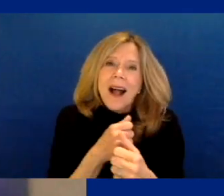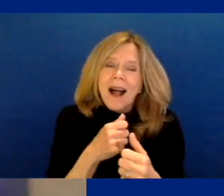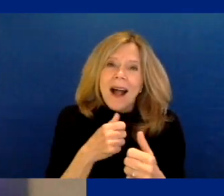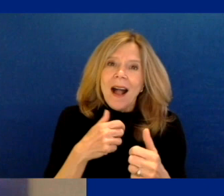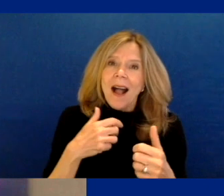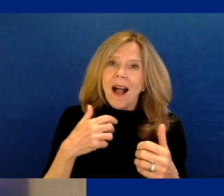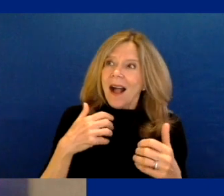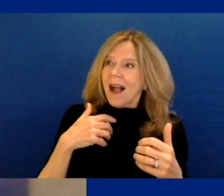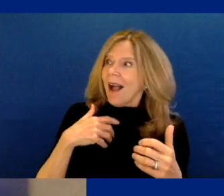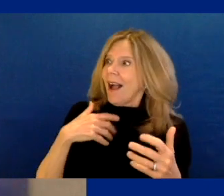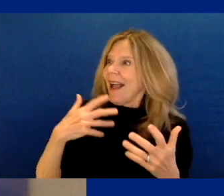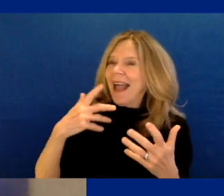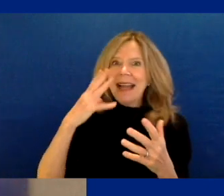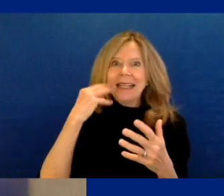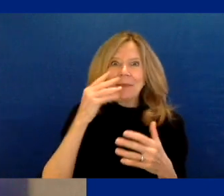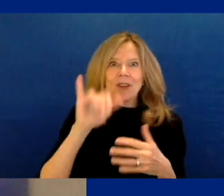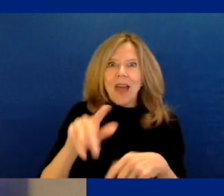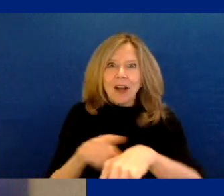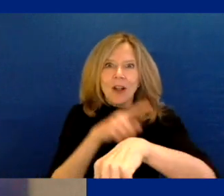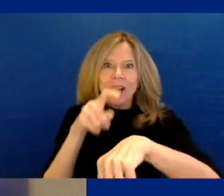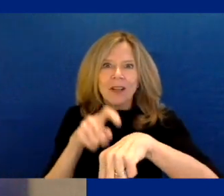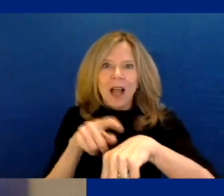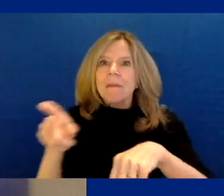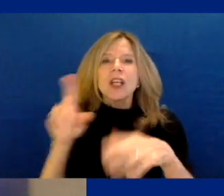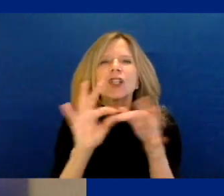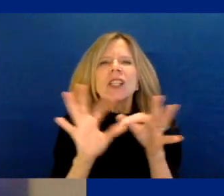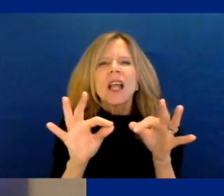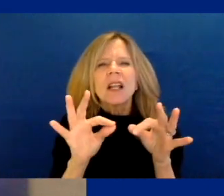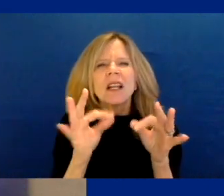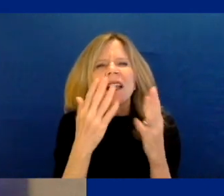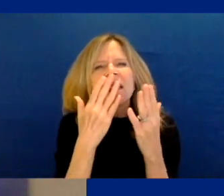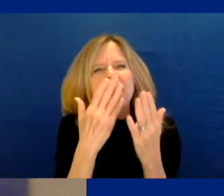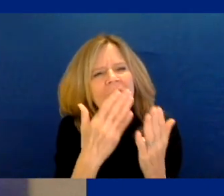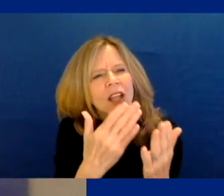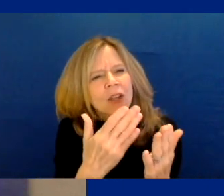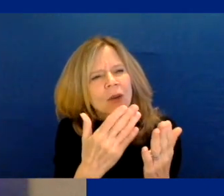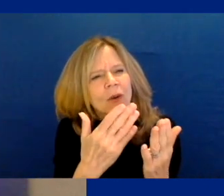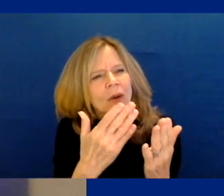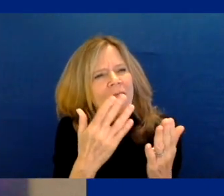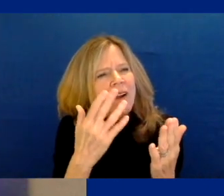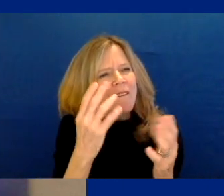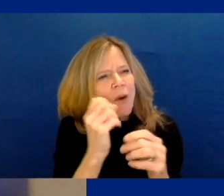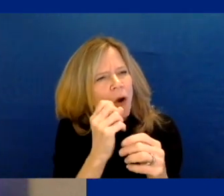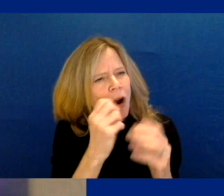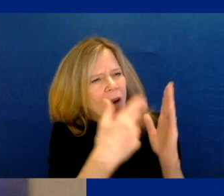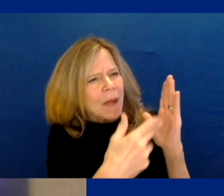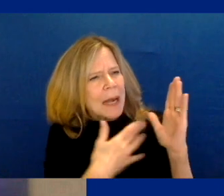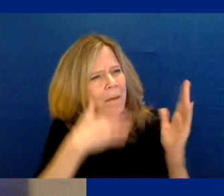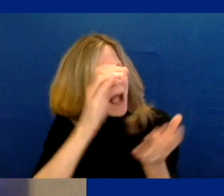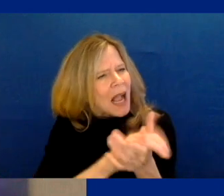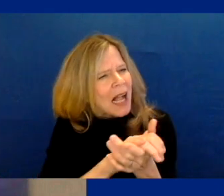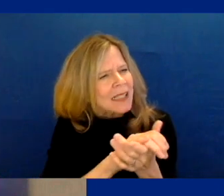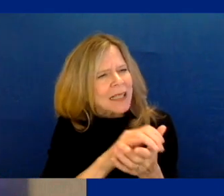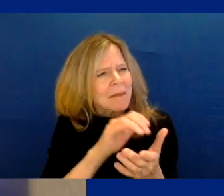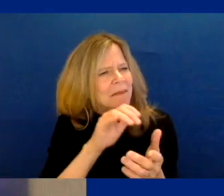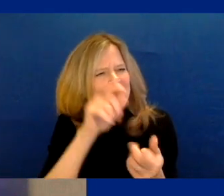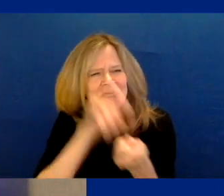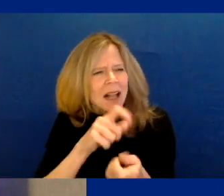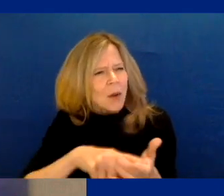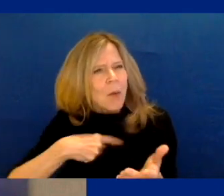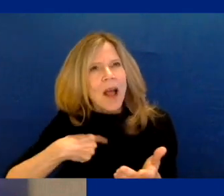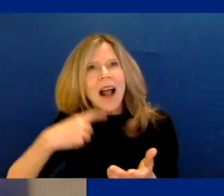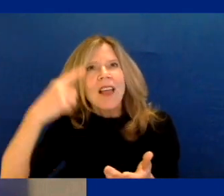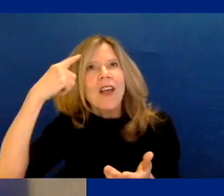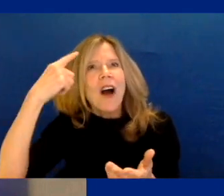I had had in a very long time and said, "Thank you for seeing him in the way that I have always seen him. Thank